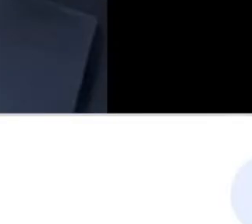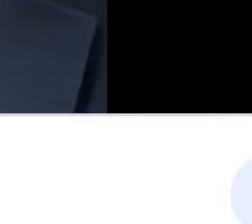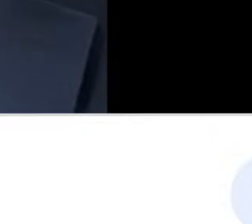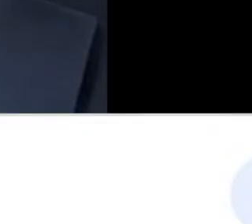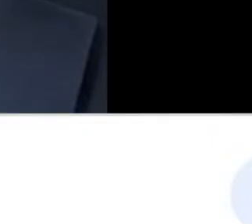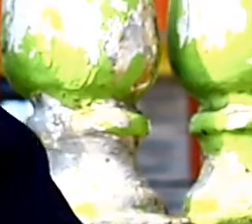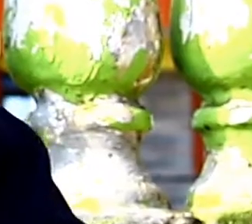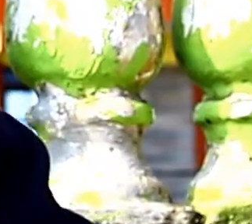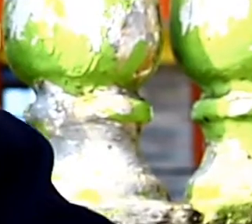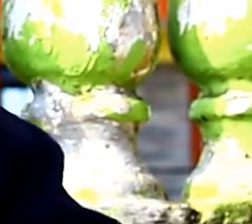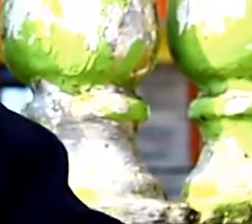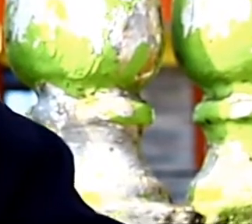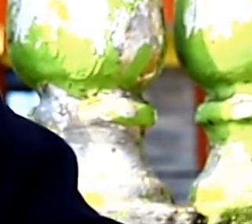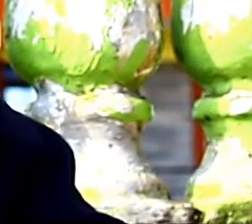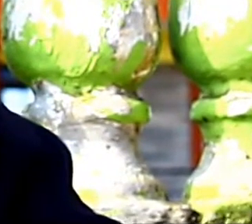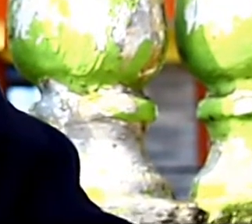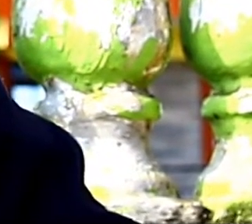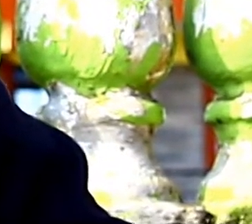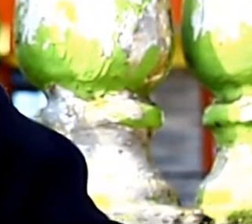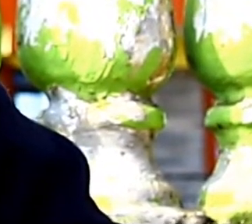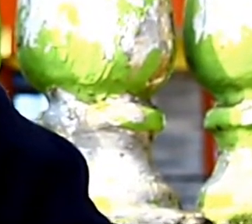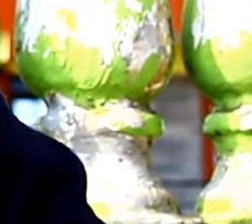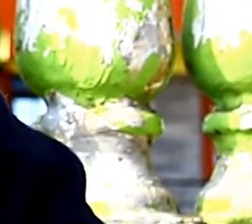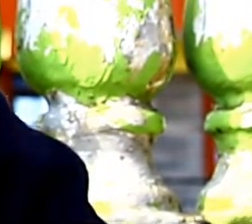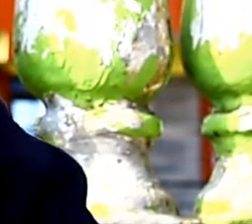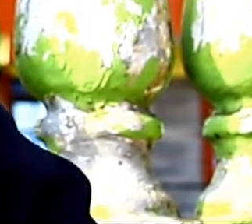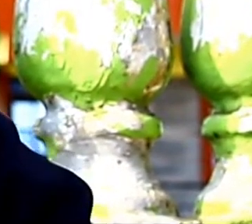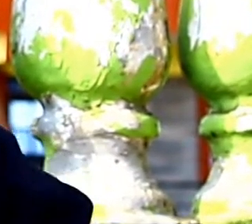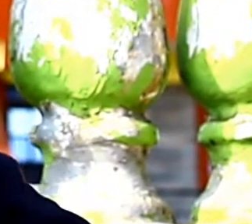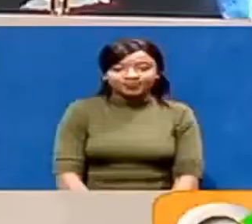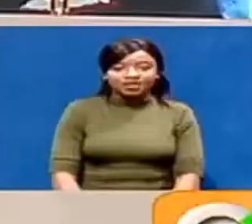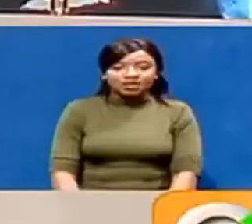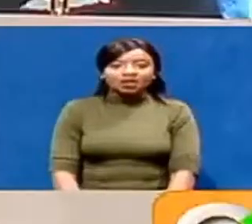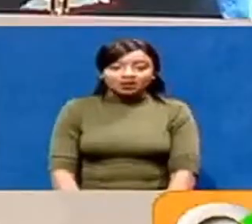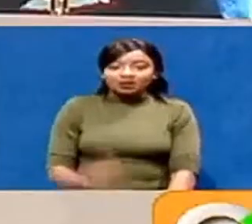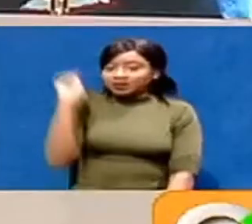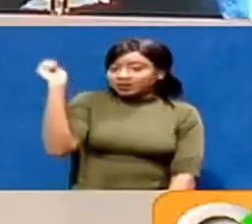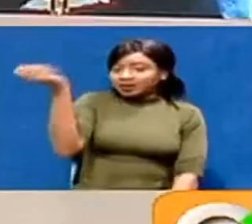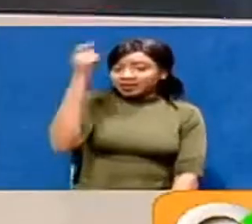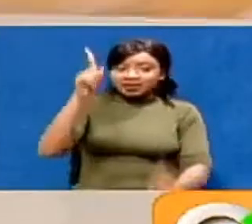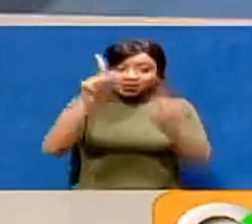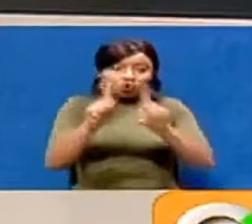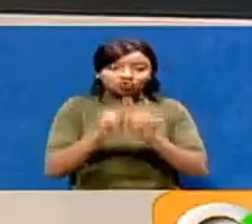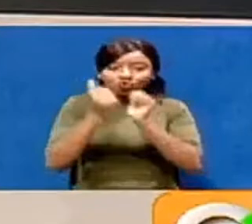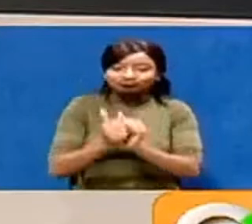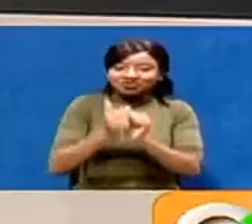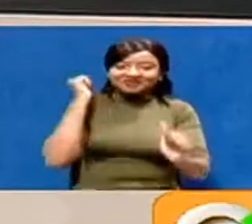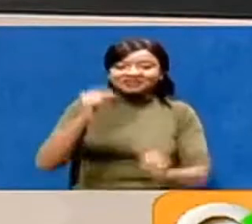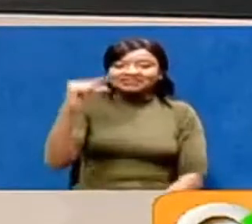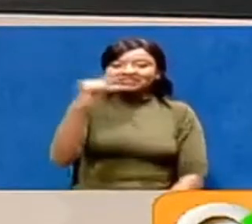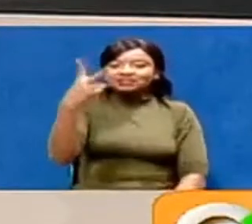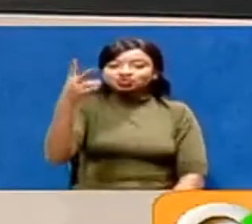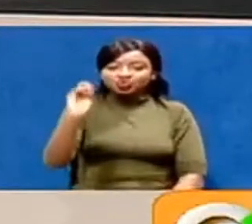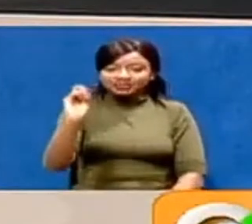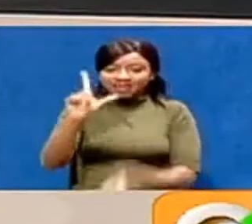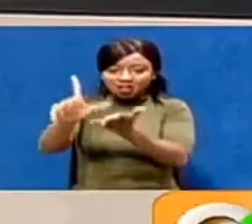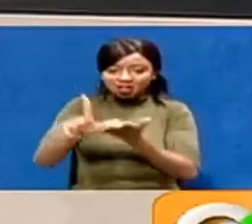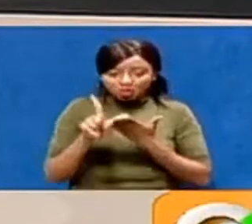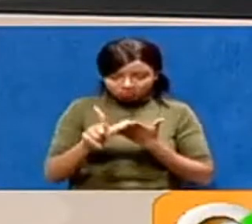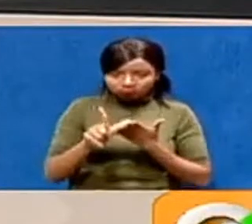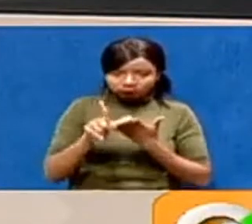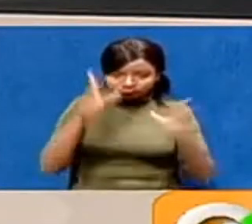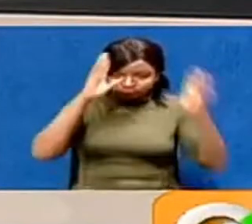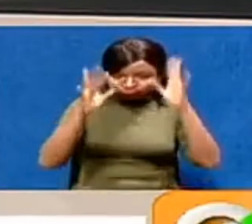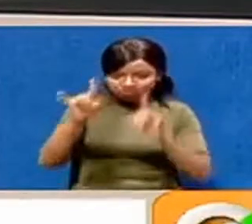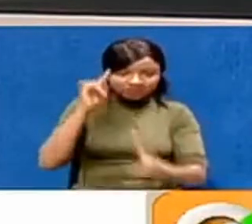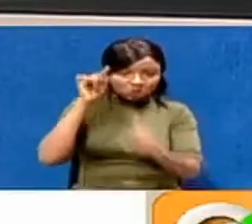help the country in this COVID-19 pandemic. And Kenya has rejected a G20 debt relief initiative which